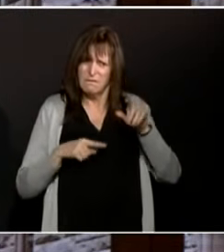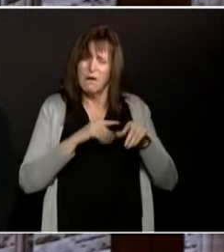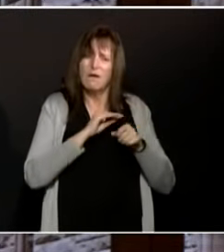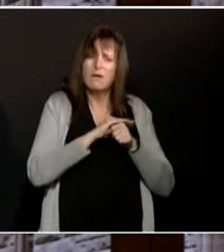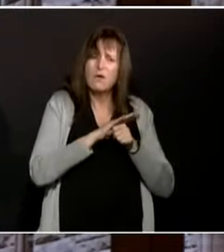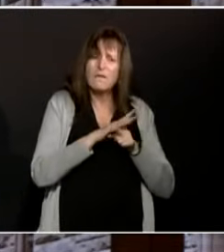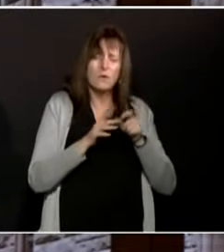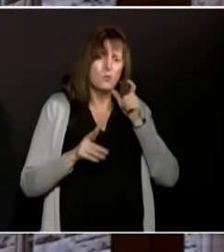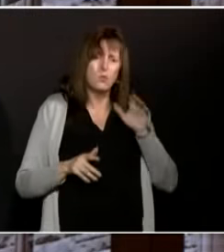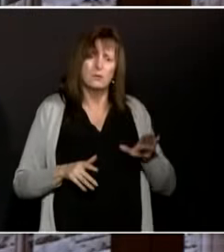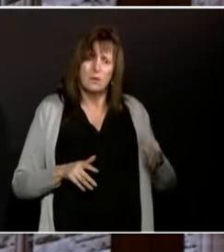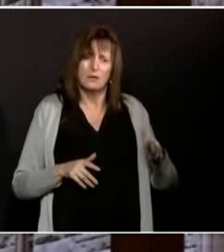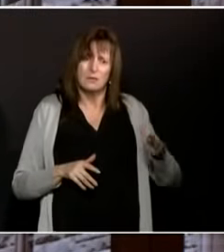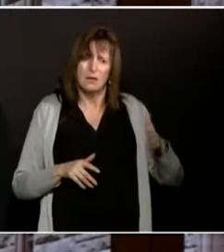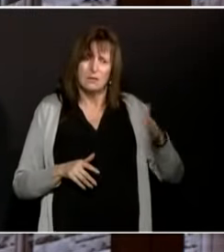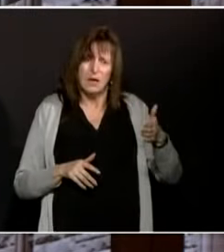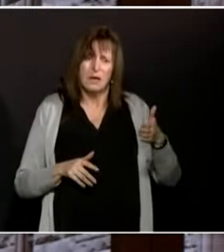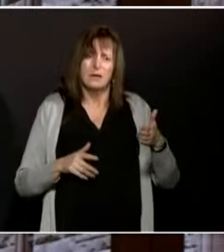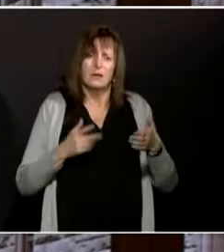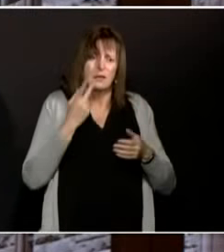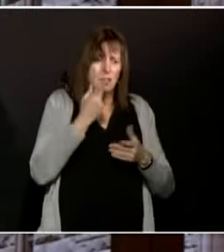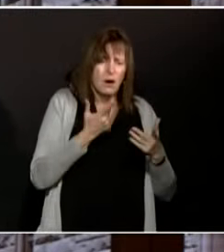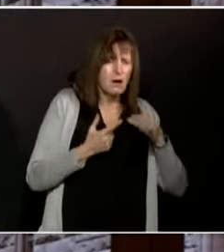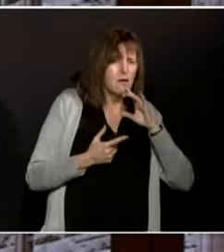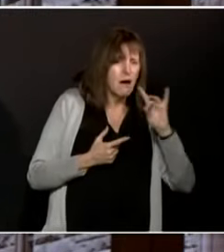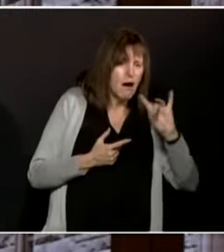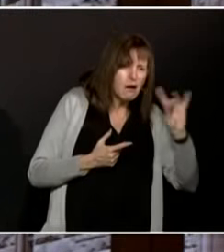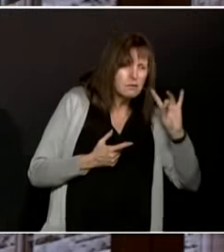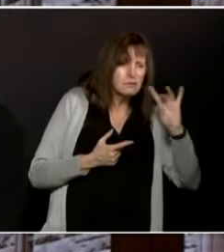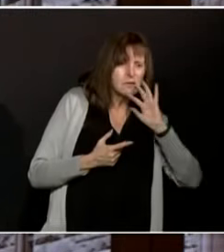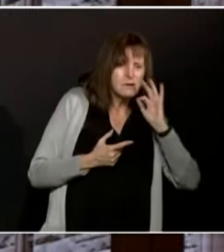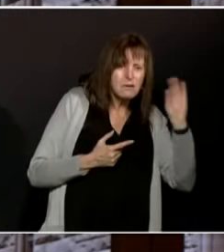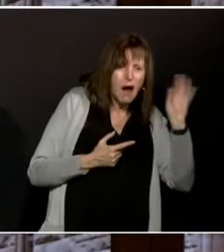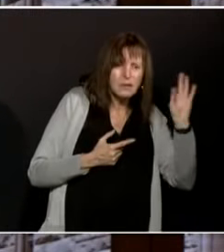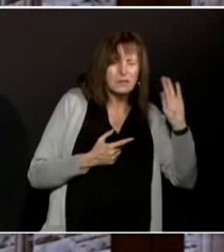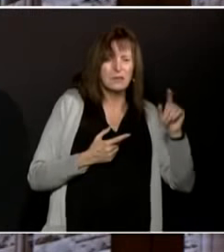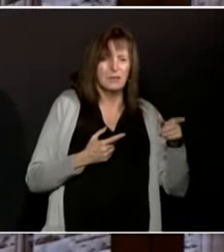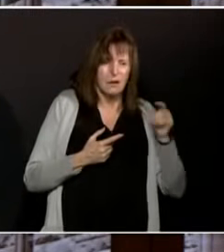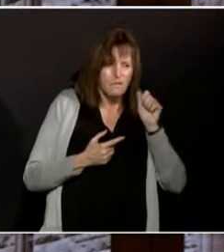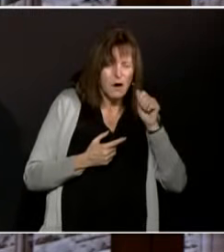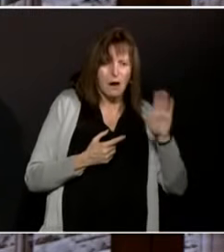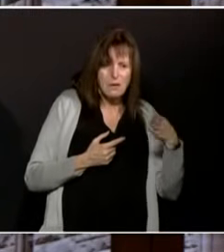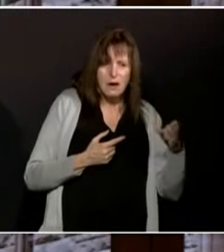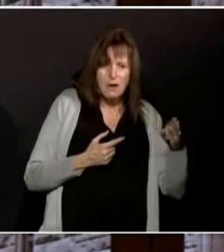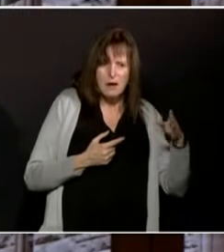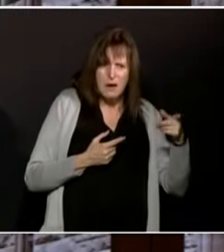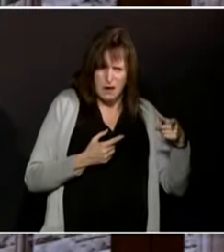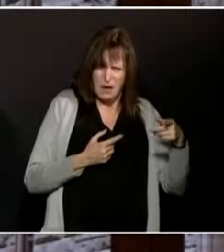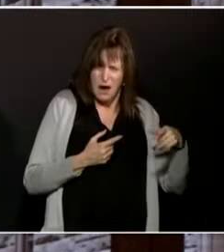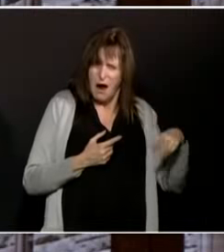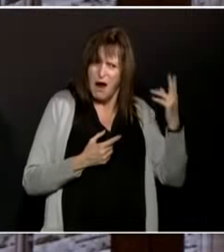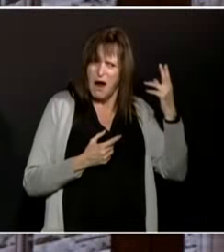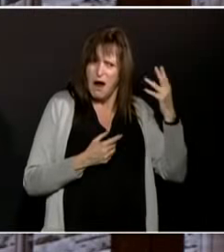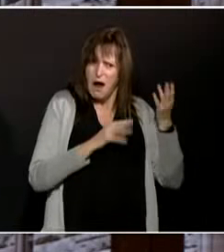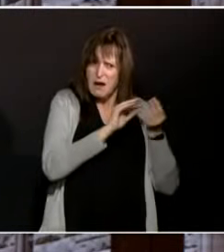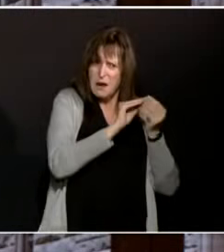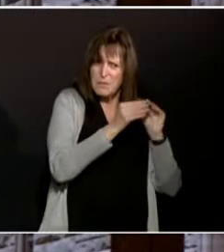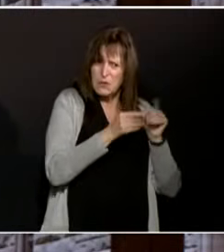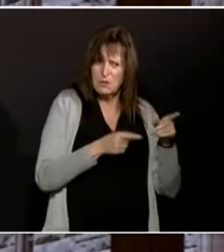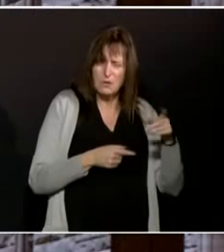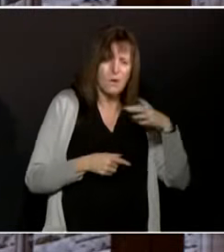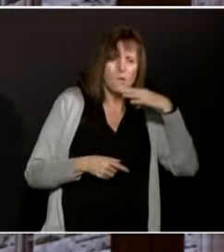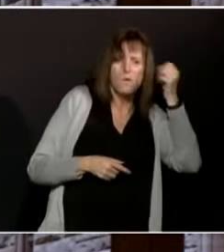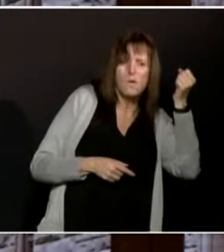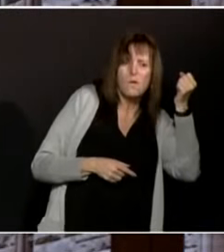90 a day. That was in our long-term care institutions. With our vaccination program right now, even this last while, the report